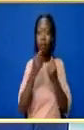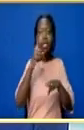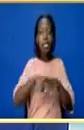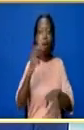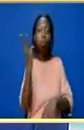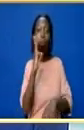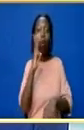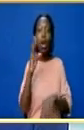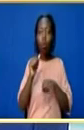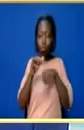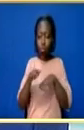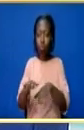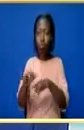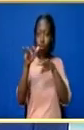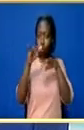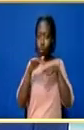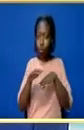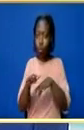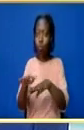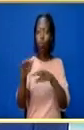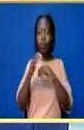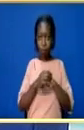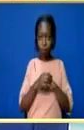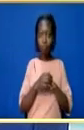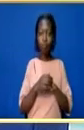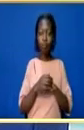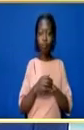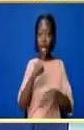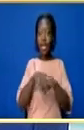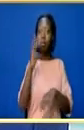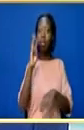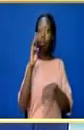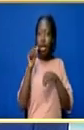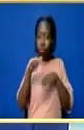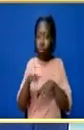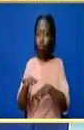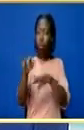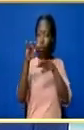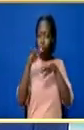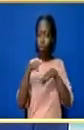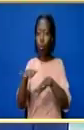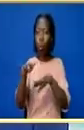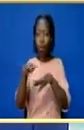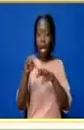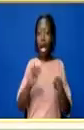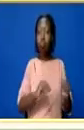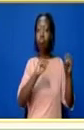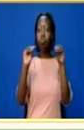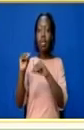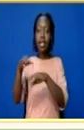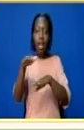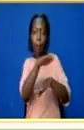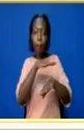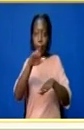is flowing away? Definitely, when it is flowing away, it is carrying the top part of